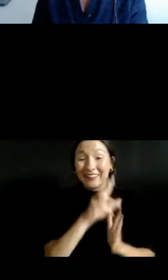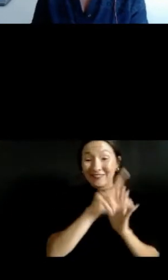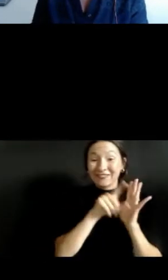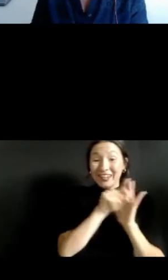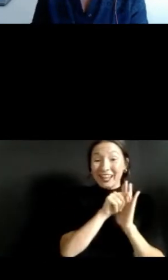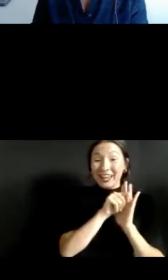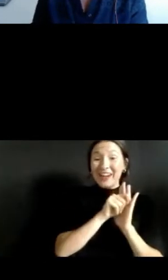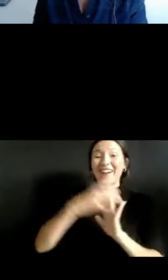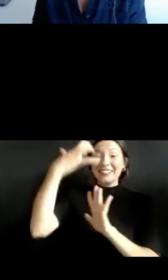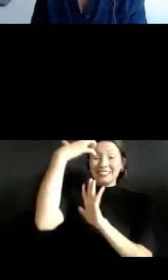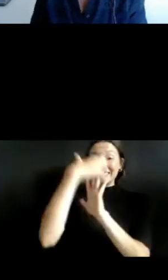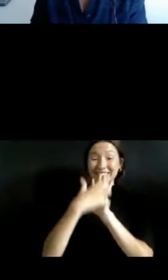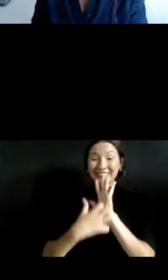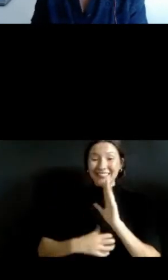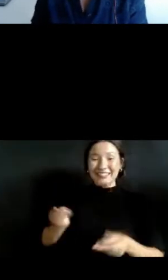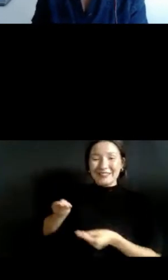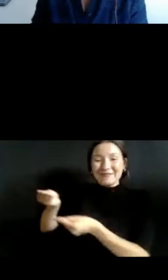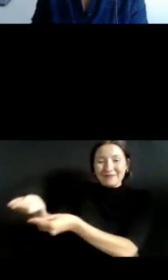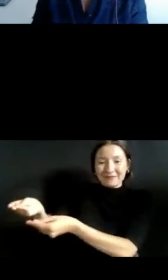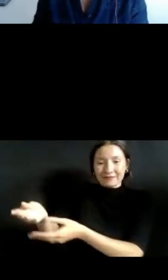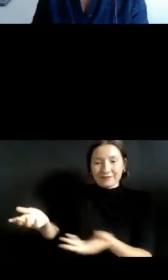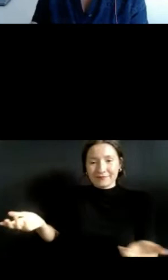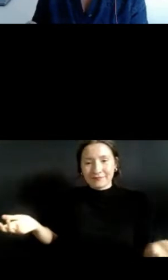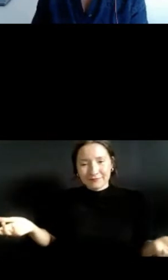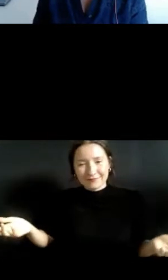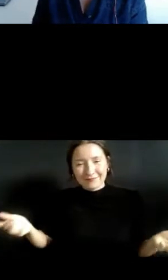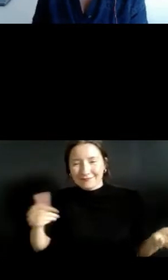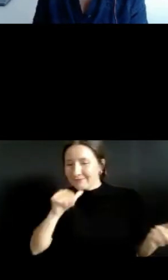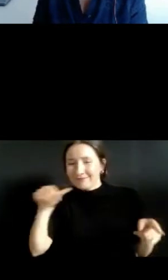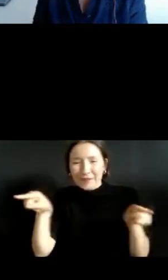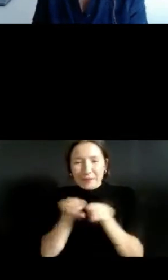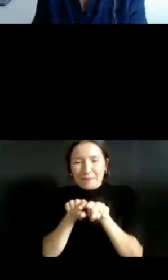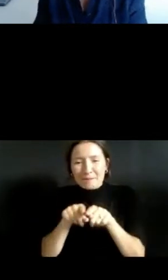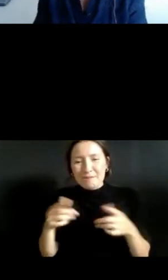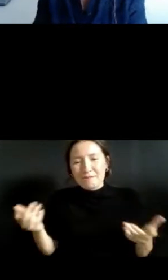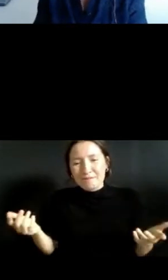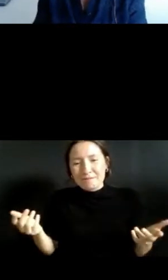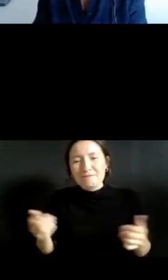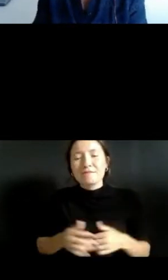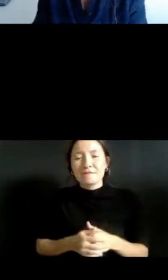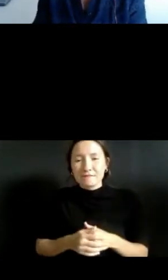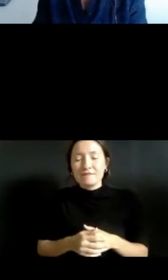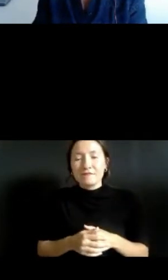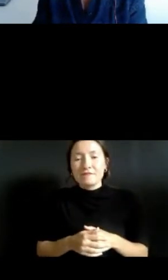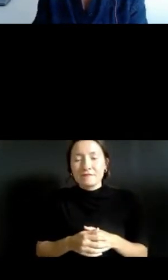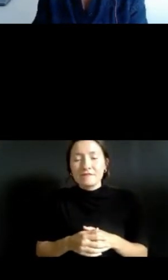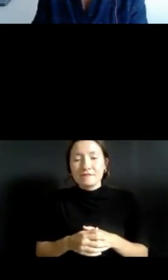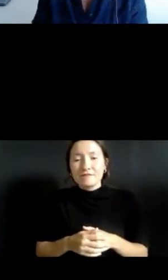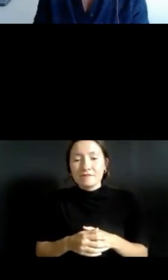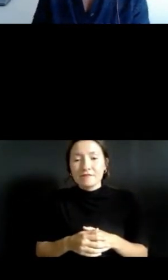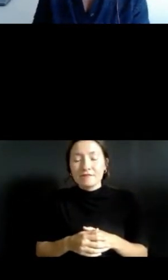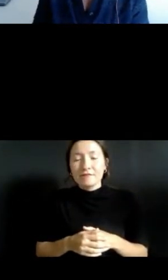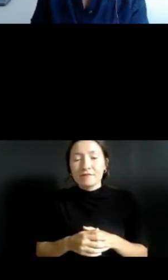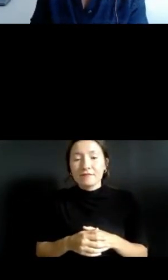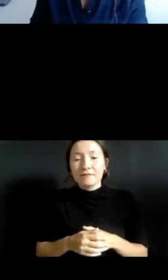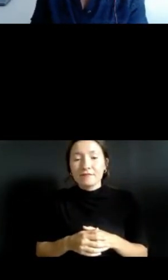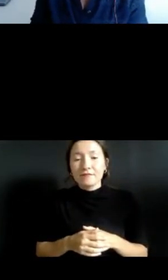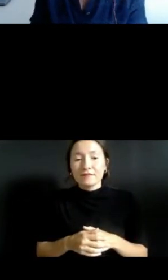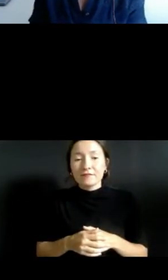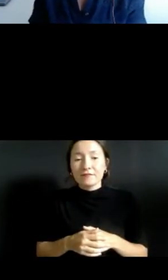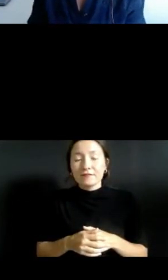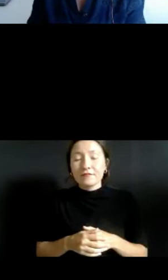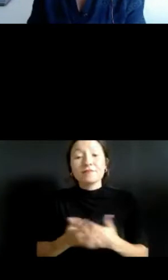use assistive technology, most often screen reader users being the main target audience. Now, a couple of years ago at a